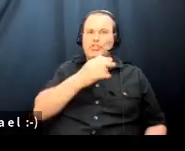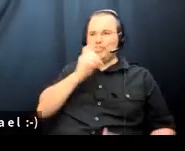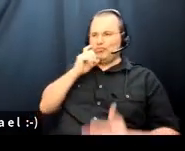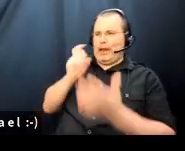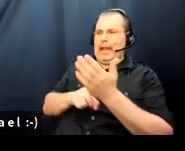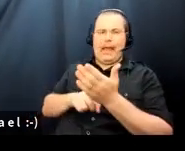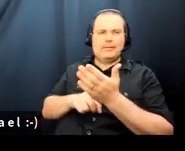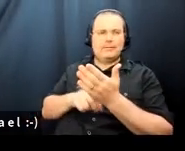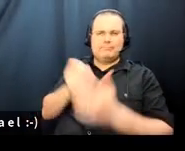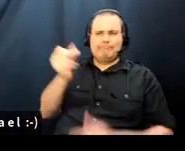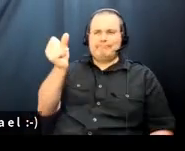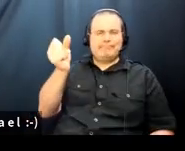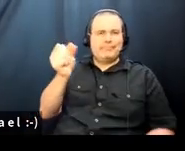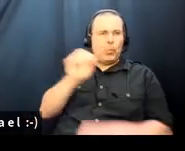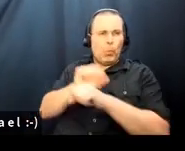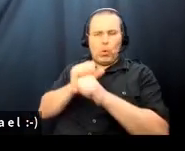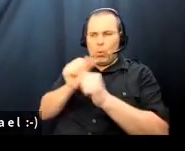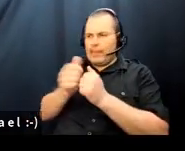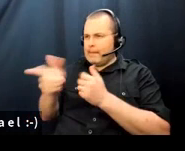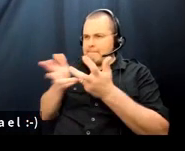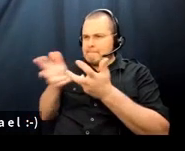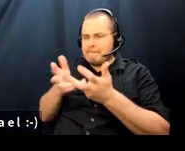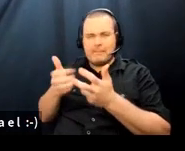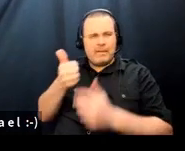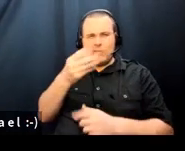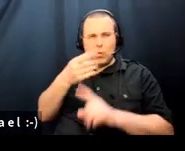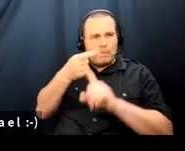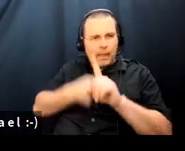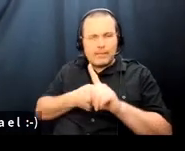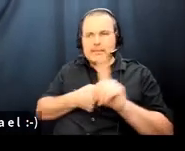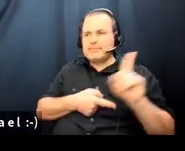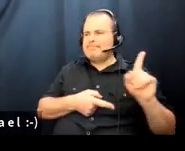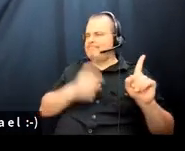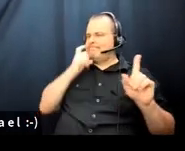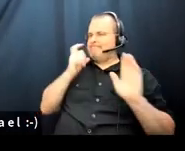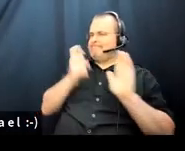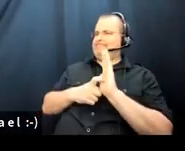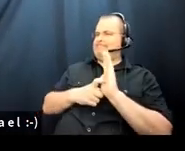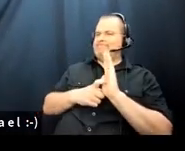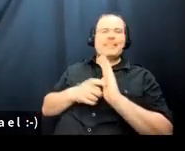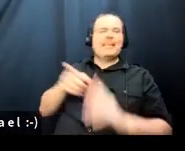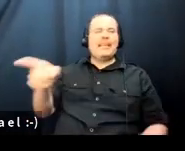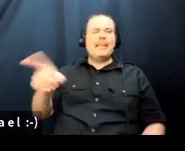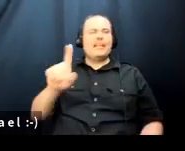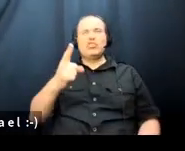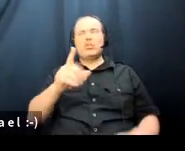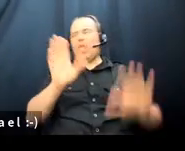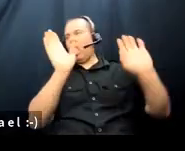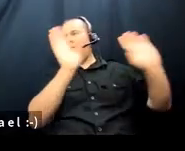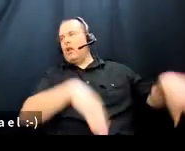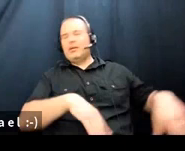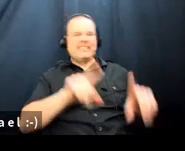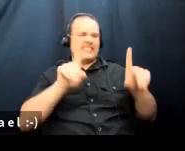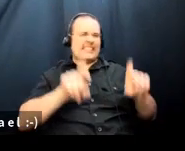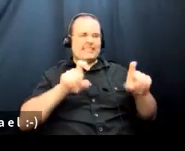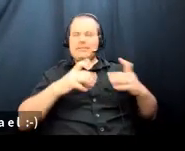few months. And she just said, he's just not into testing, or he doesn't want to be tested.